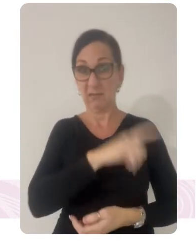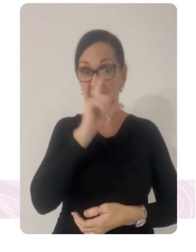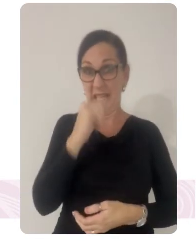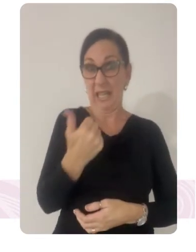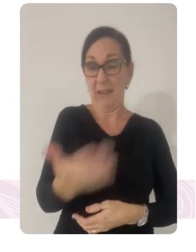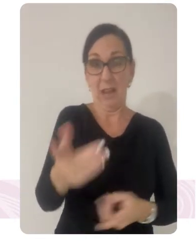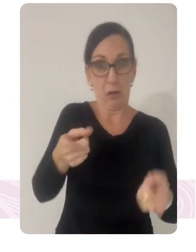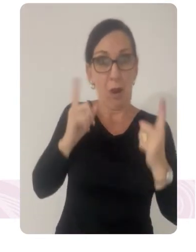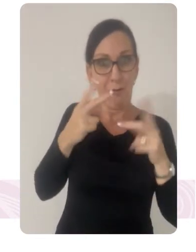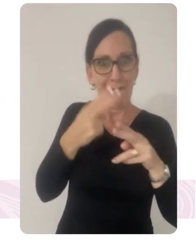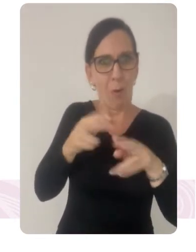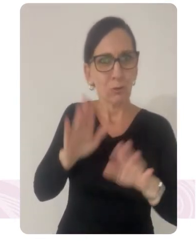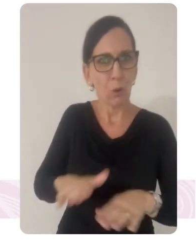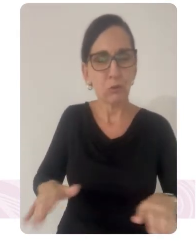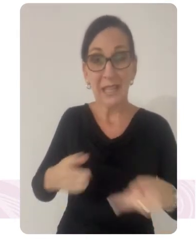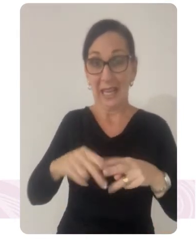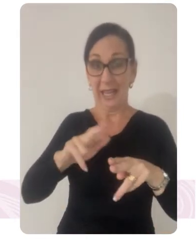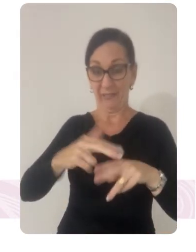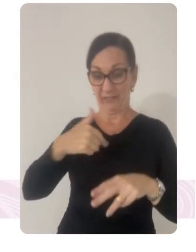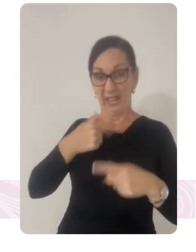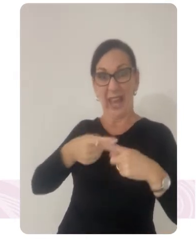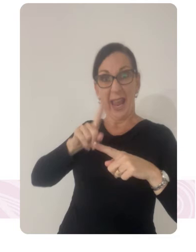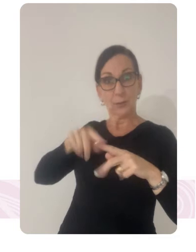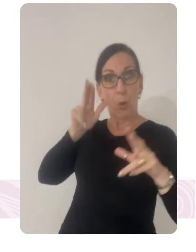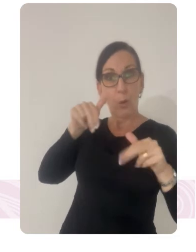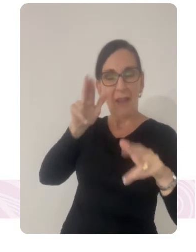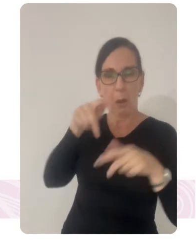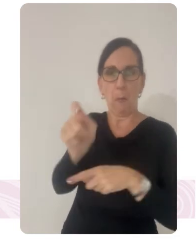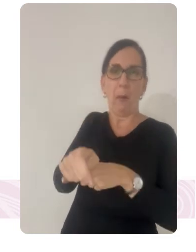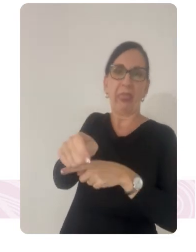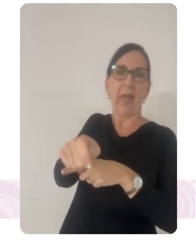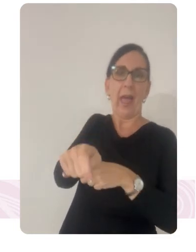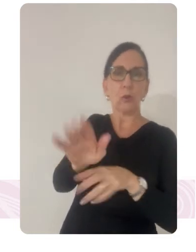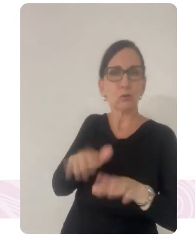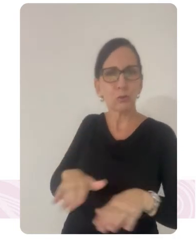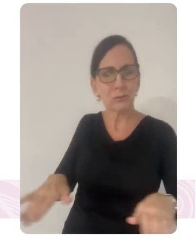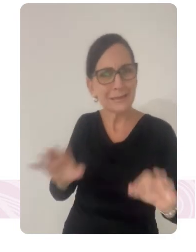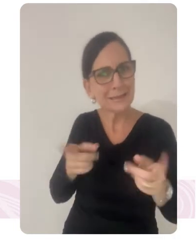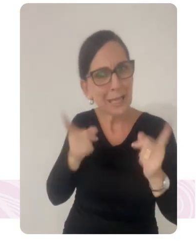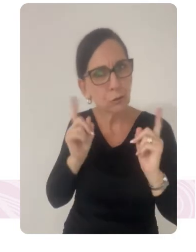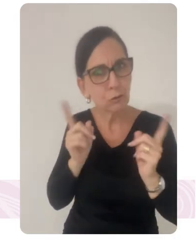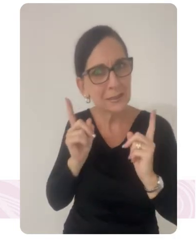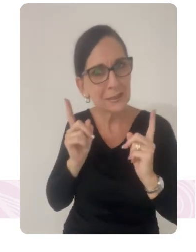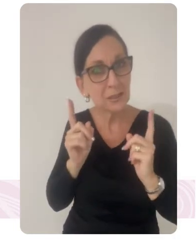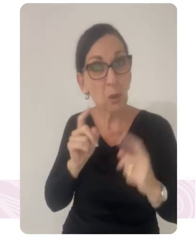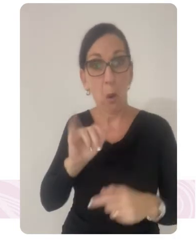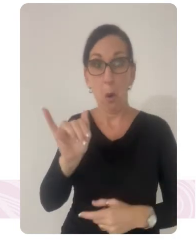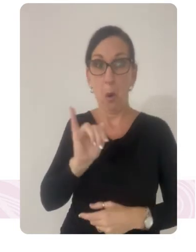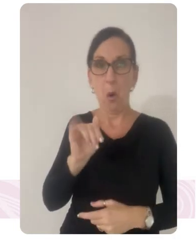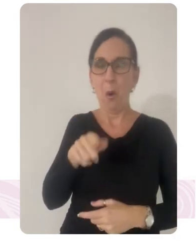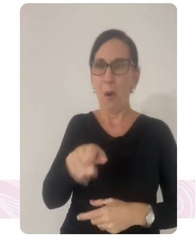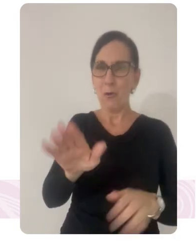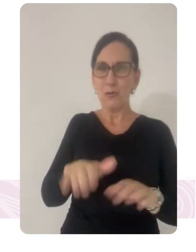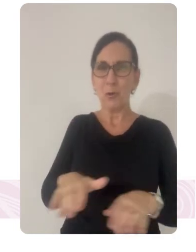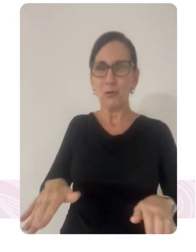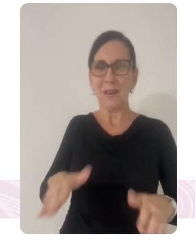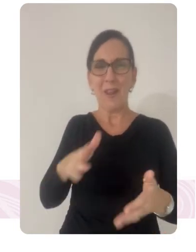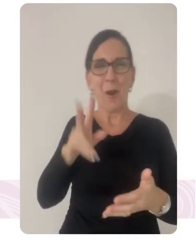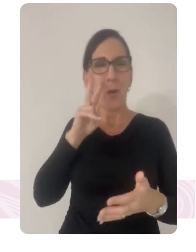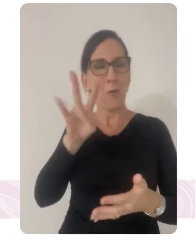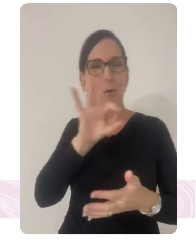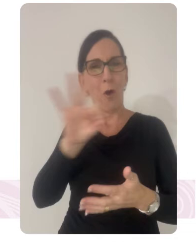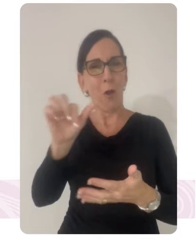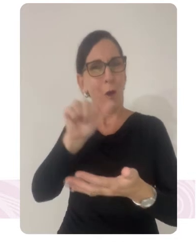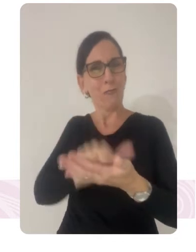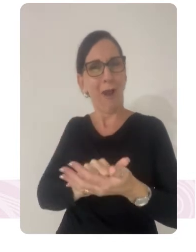children can occur when they are neglected while in the care of the ex-partner. They may also place the children in